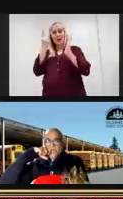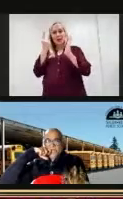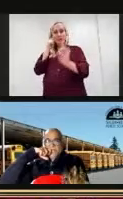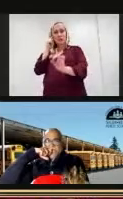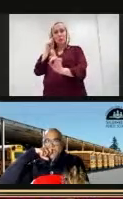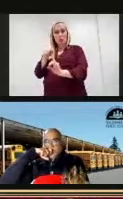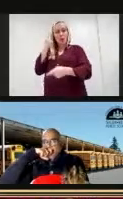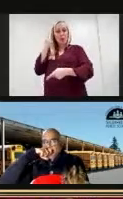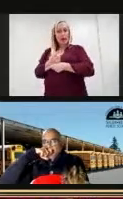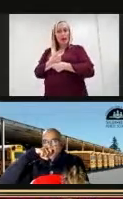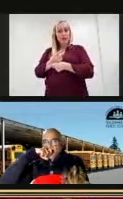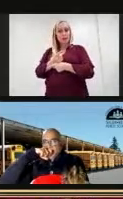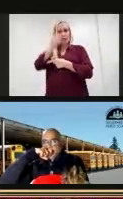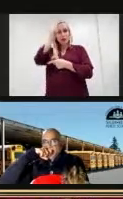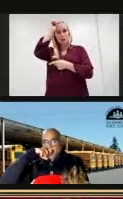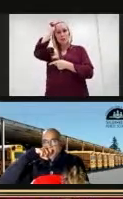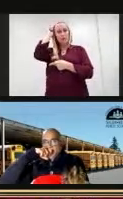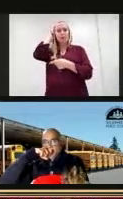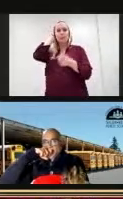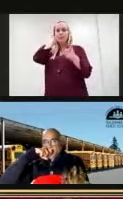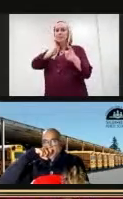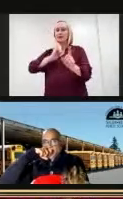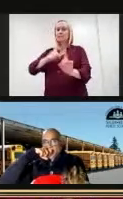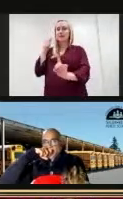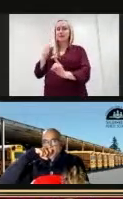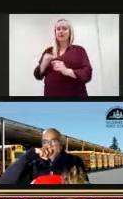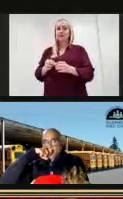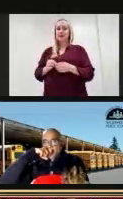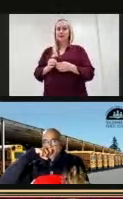right? That's this goal.